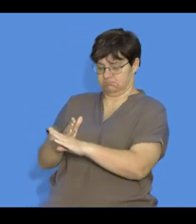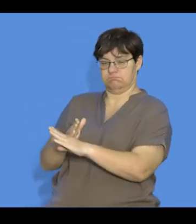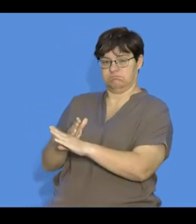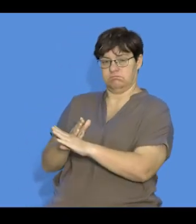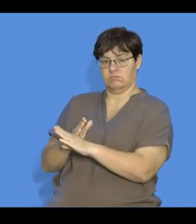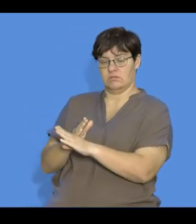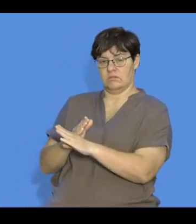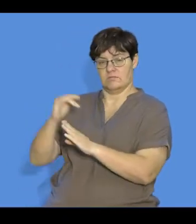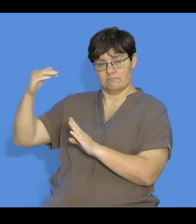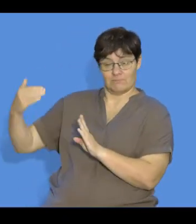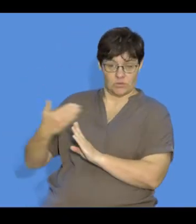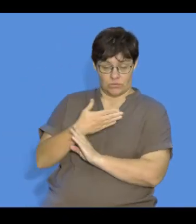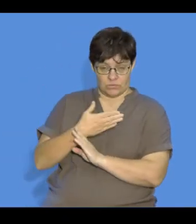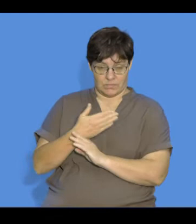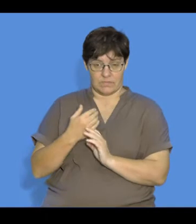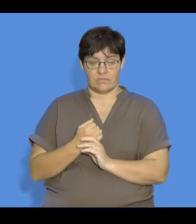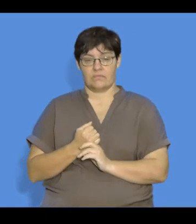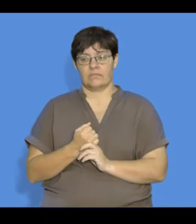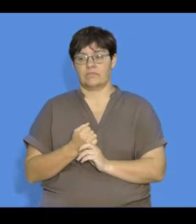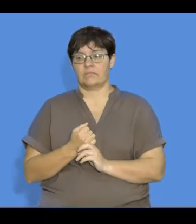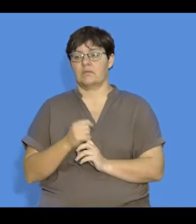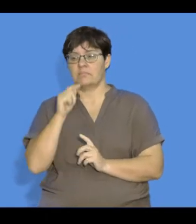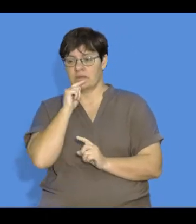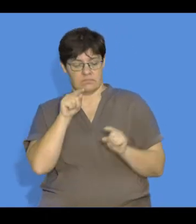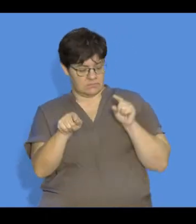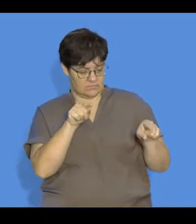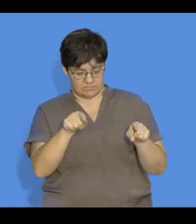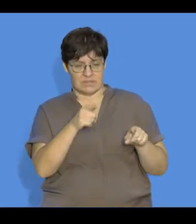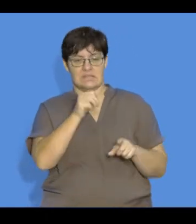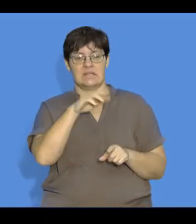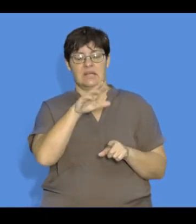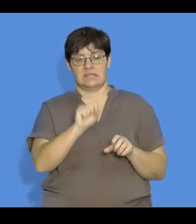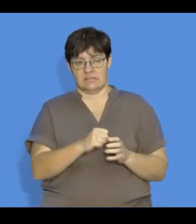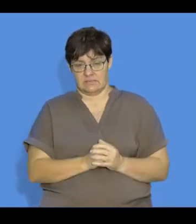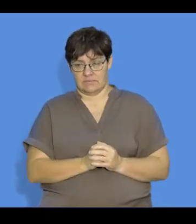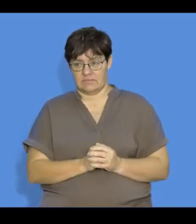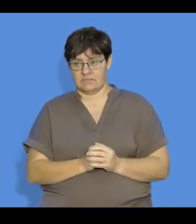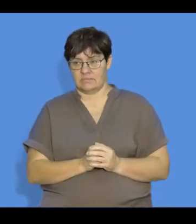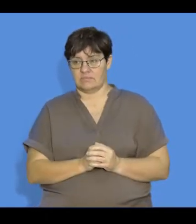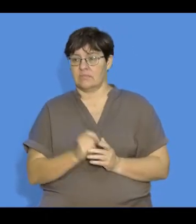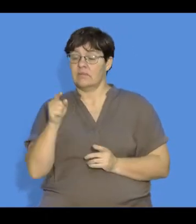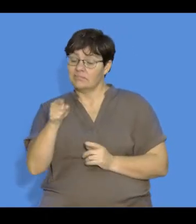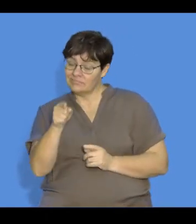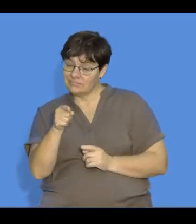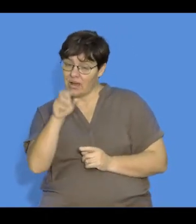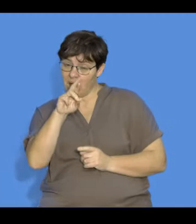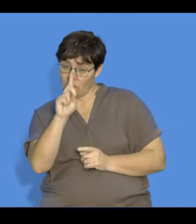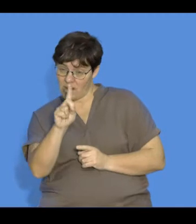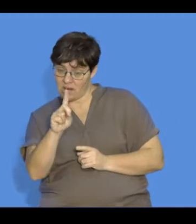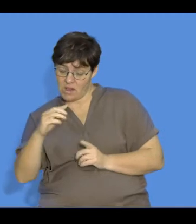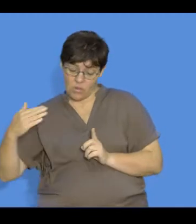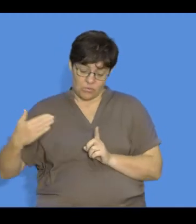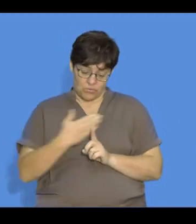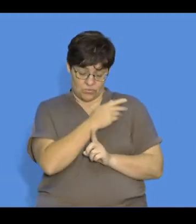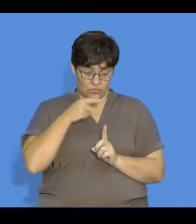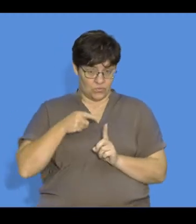the circuit. In other words, the two are actually connected in series, meaning that the amount of current that passes